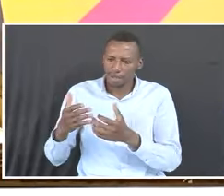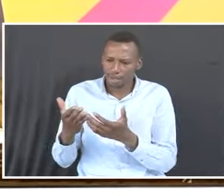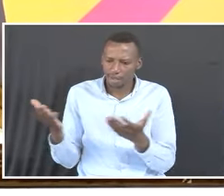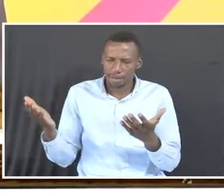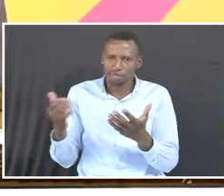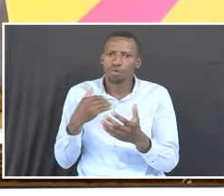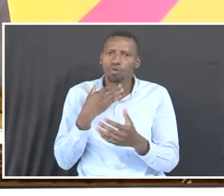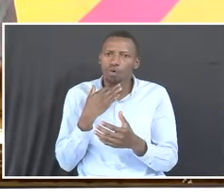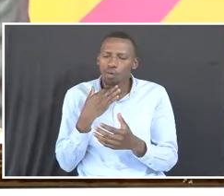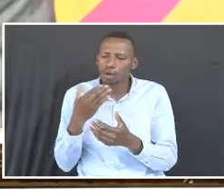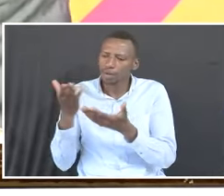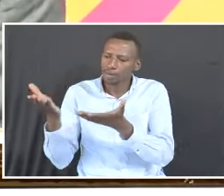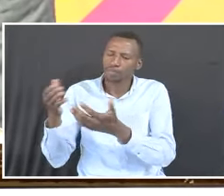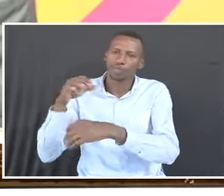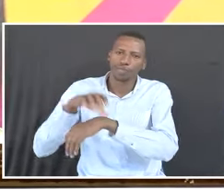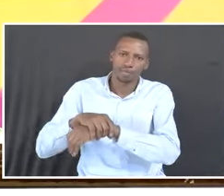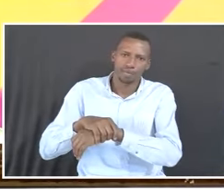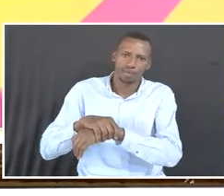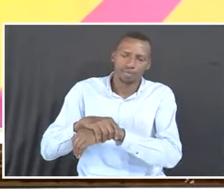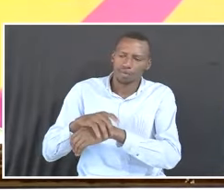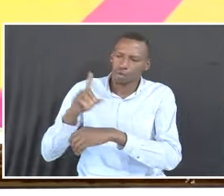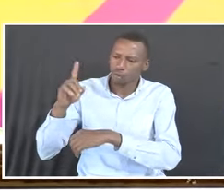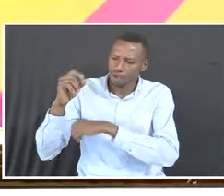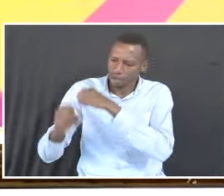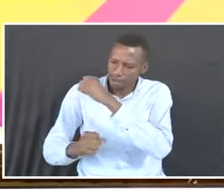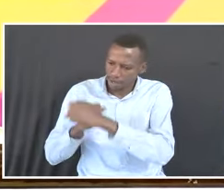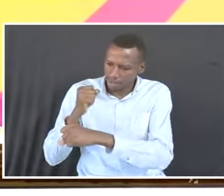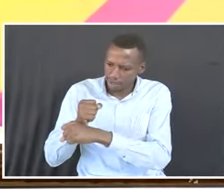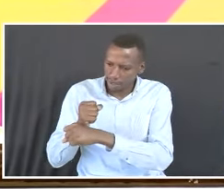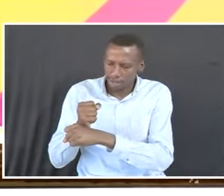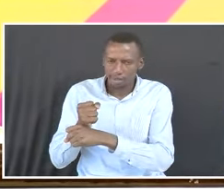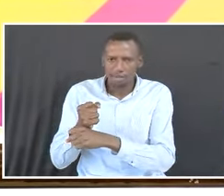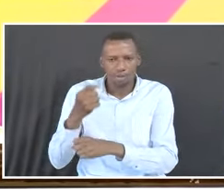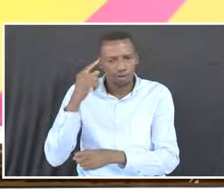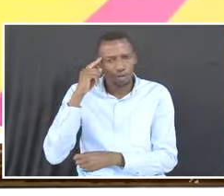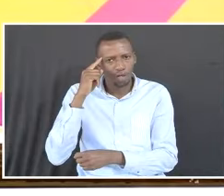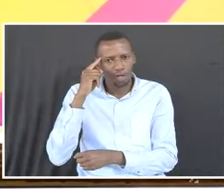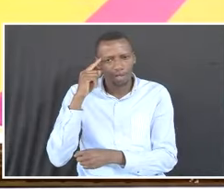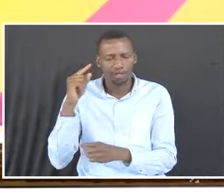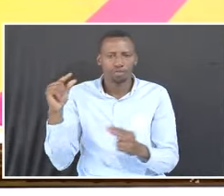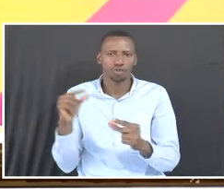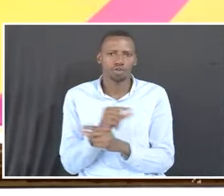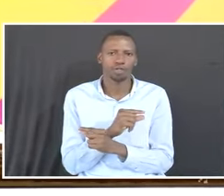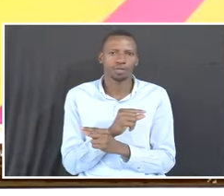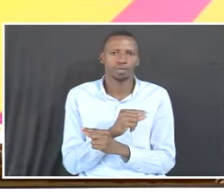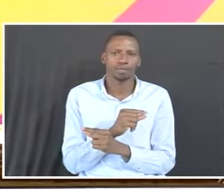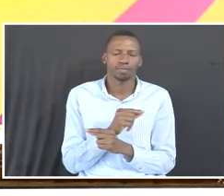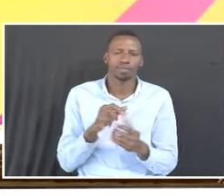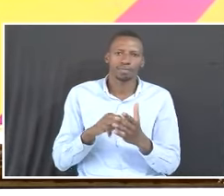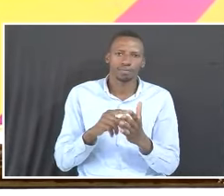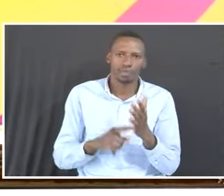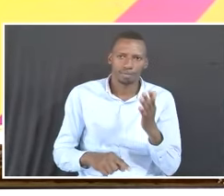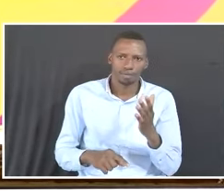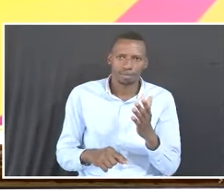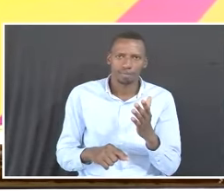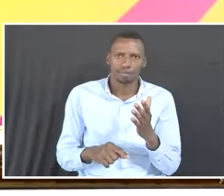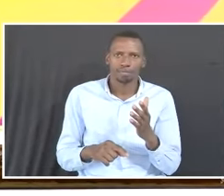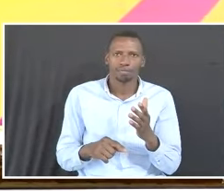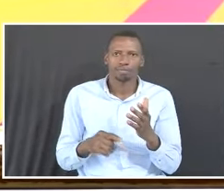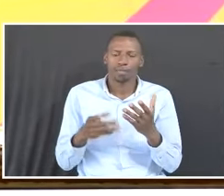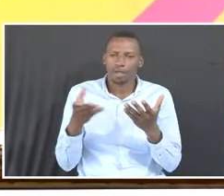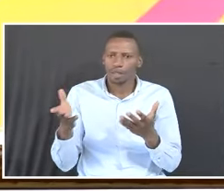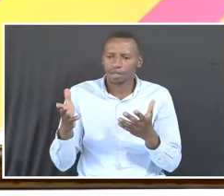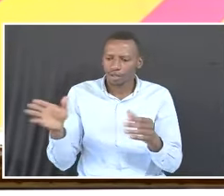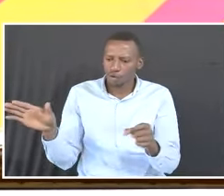supplied. And the whole year seemed one round of festivity. So what did this fullness